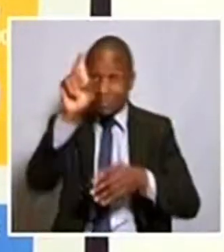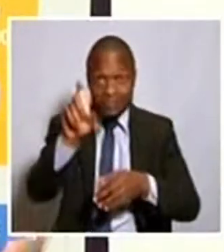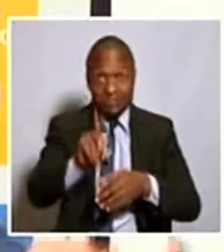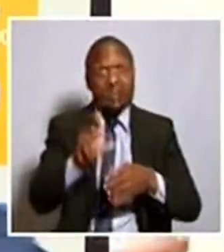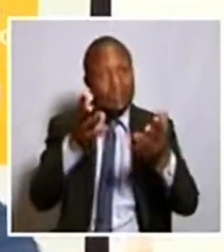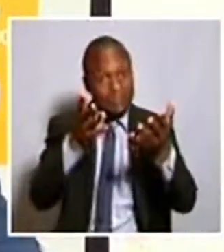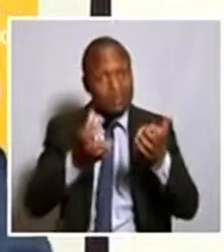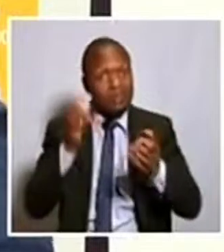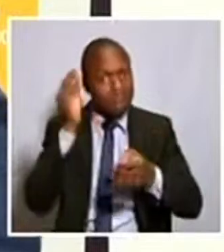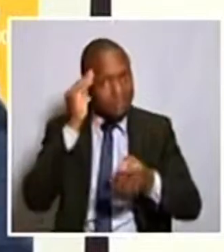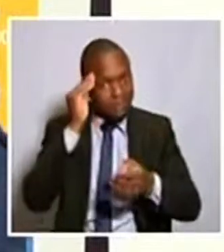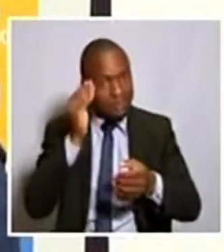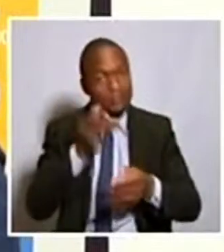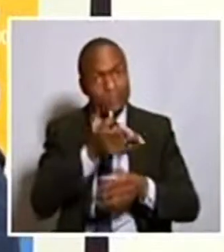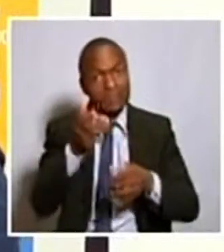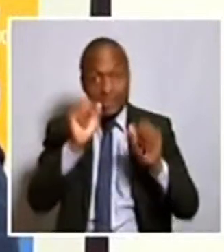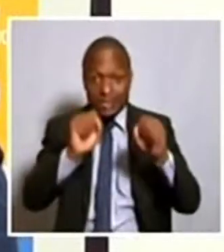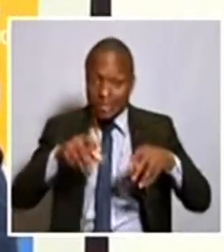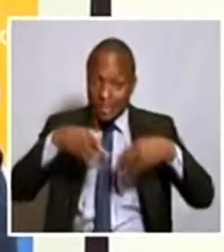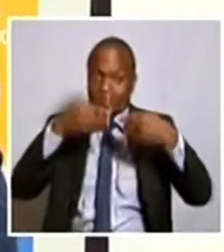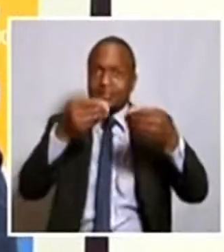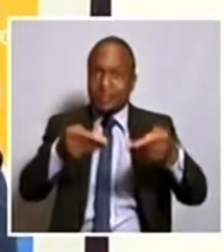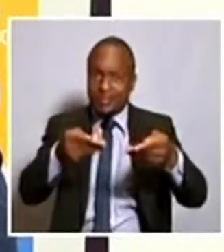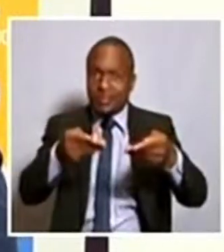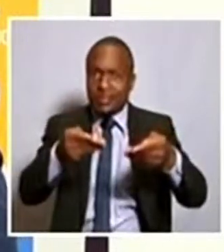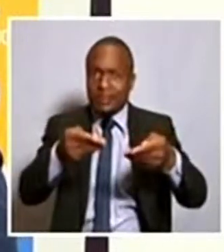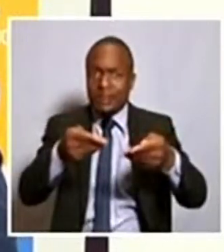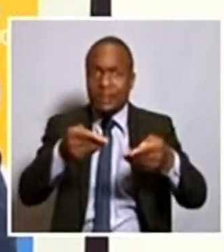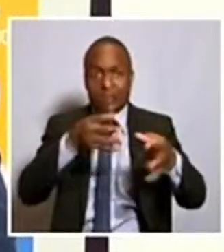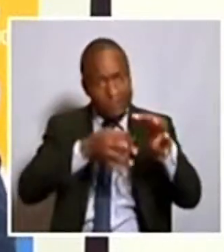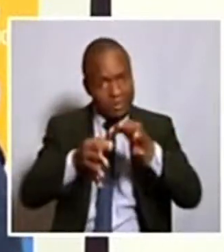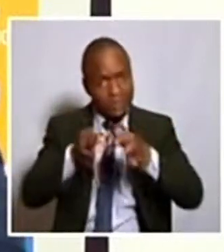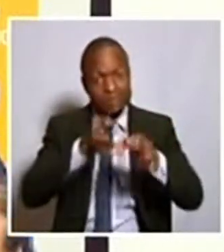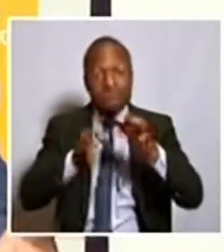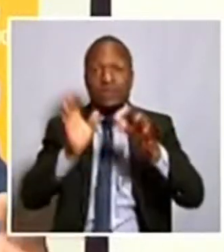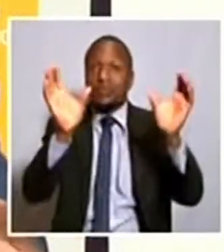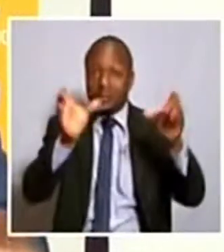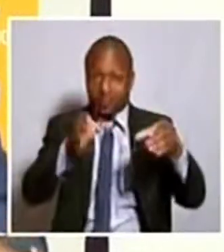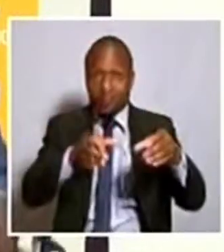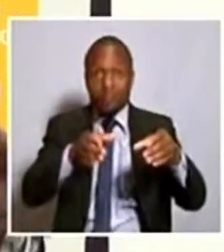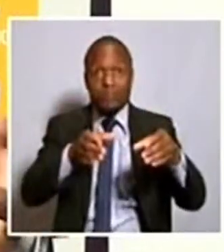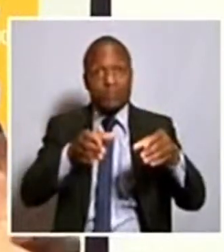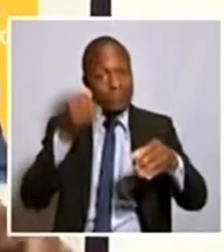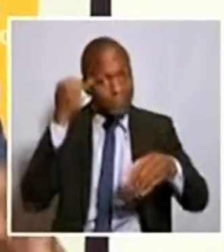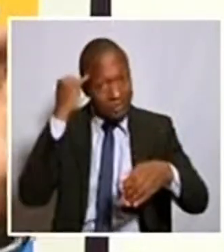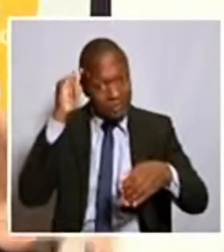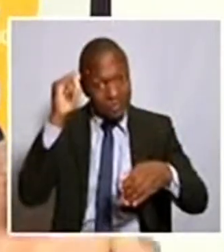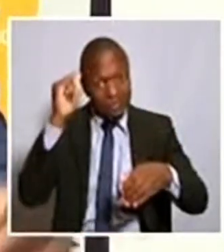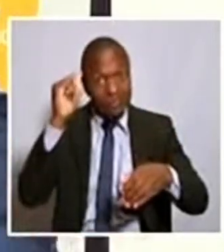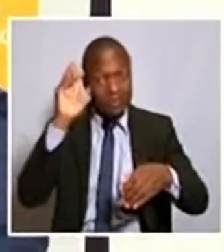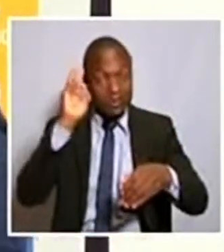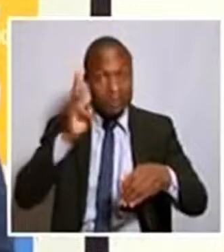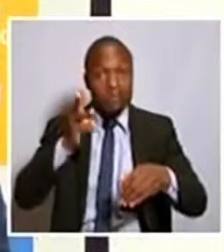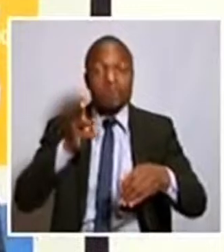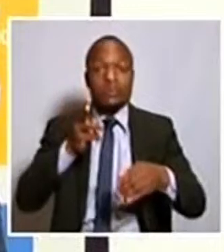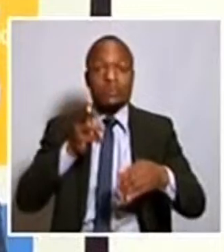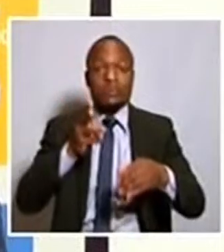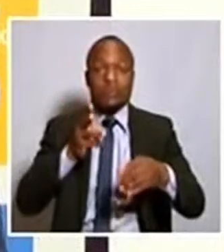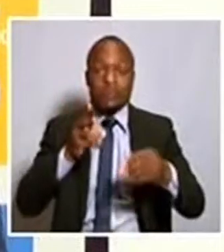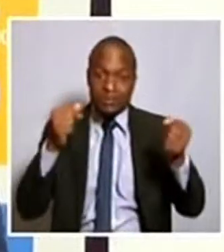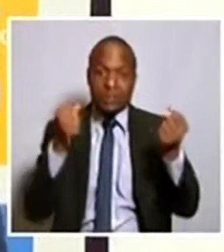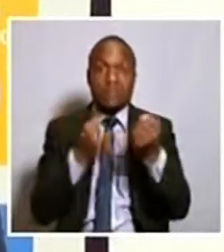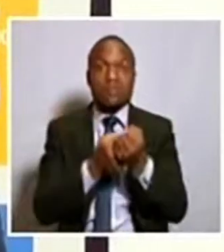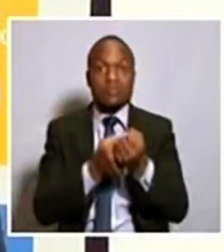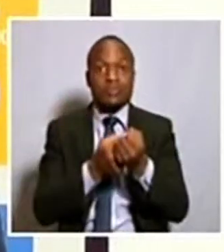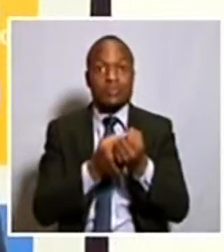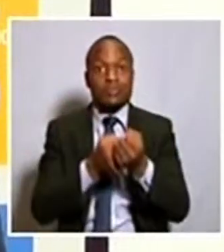would want to find out, would you provide an overview of your committee's current initiatives that you've embarked, that will speak to goal number